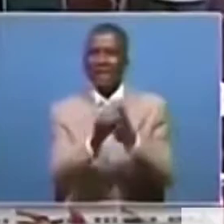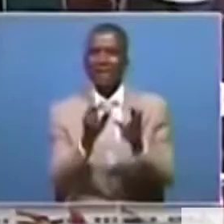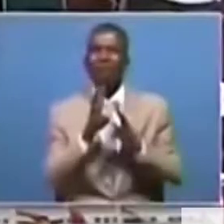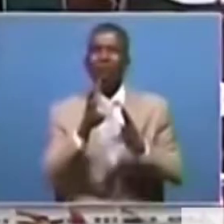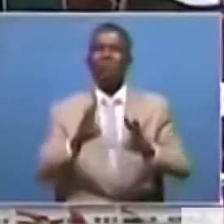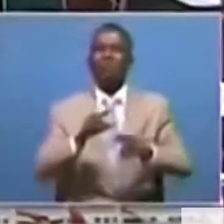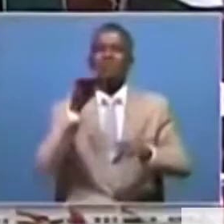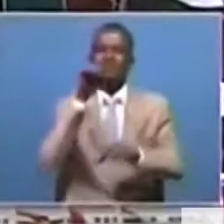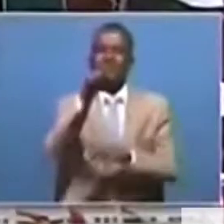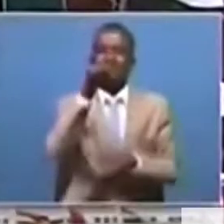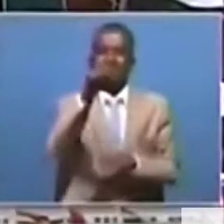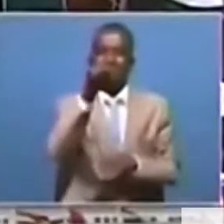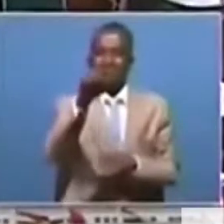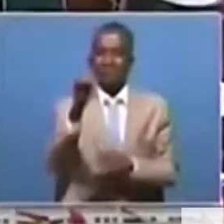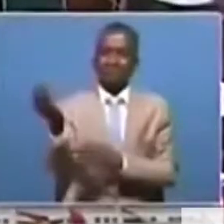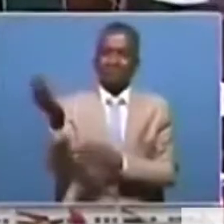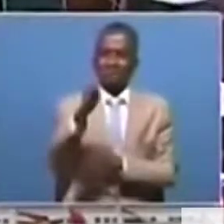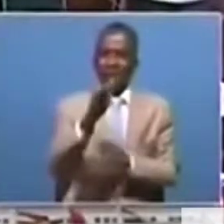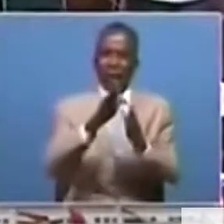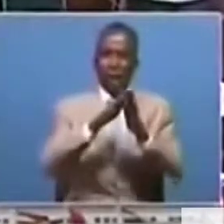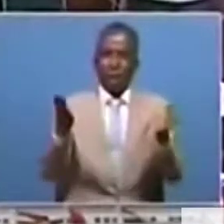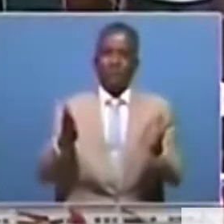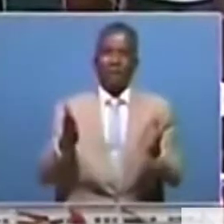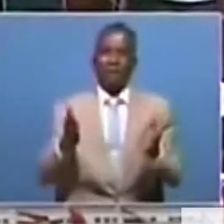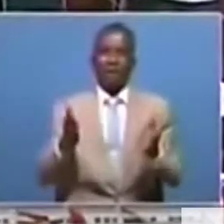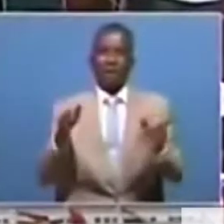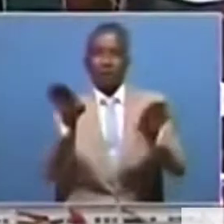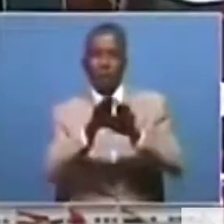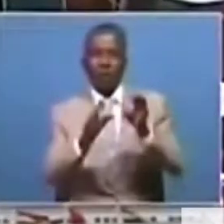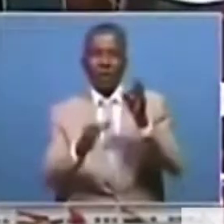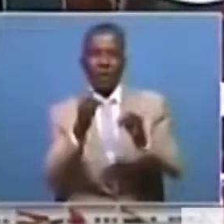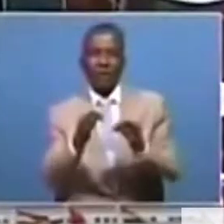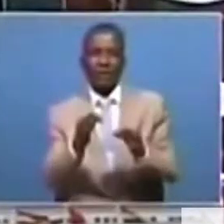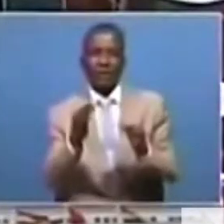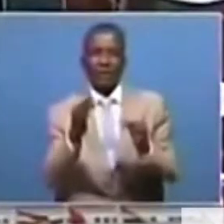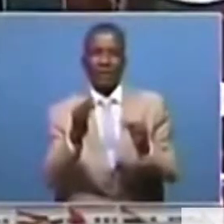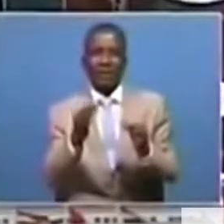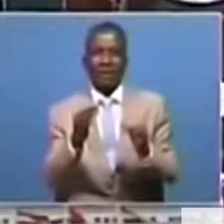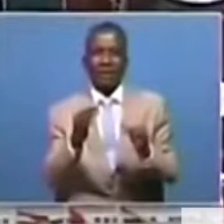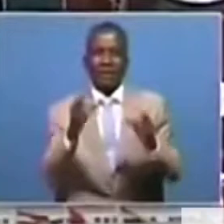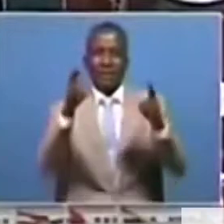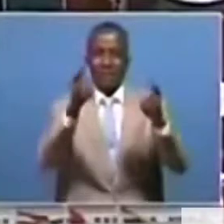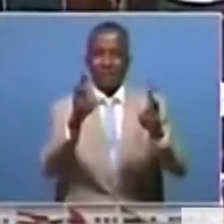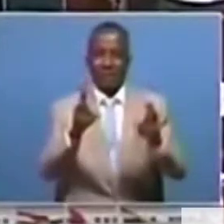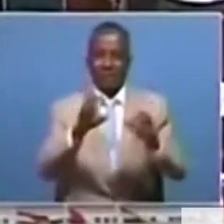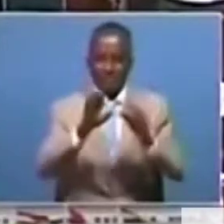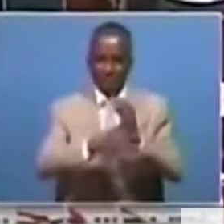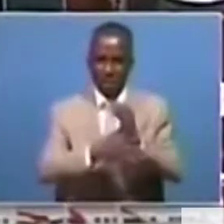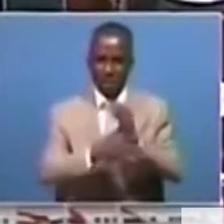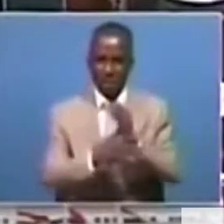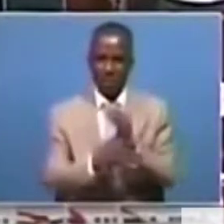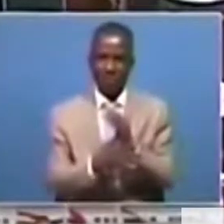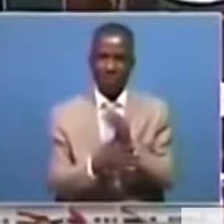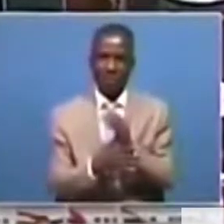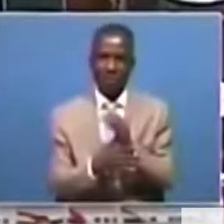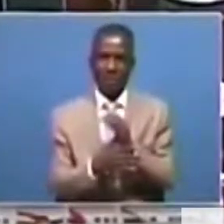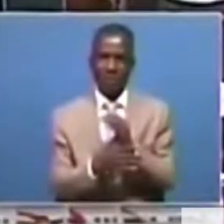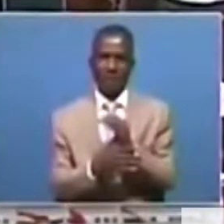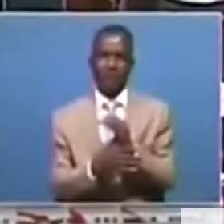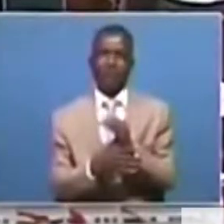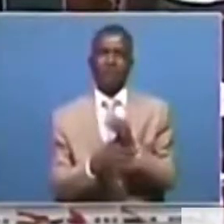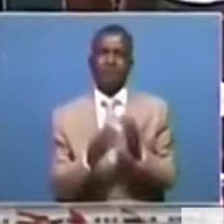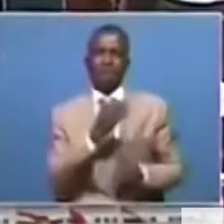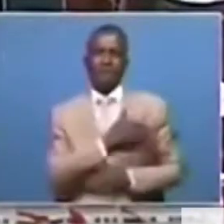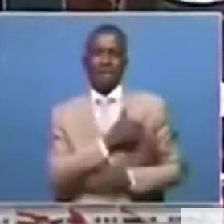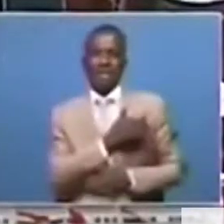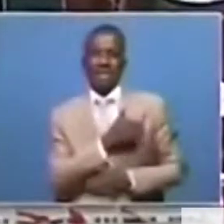call or recall after the close of their cases. One of the leading cases on application to reopen cases is the